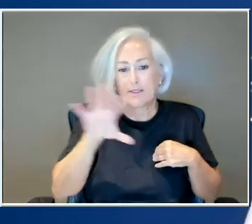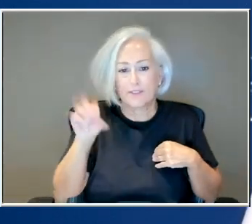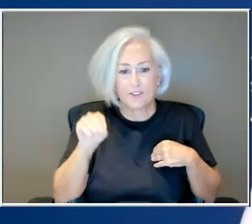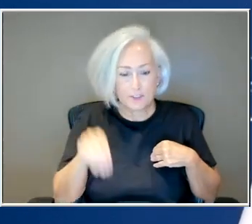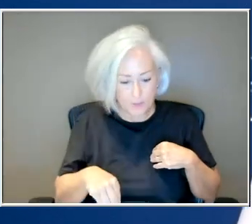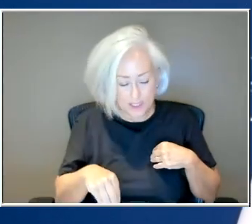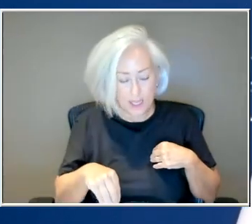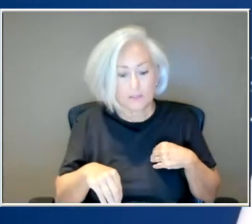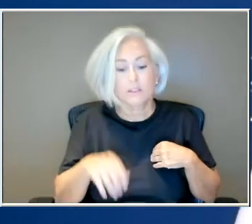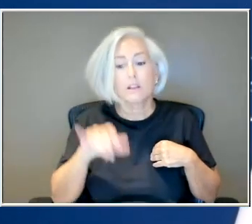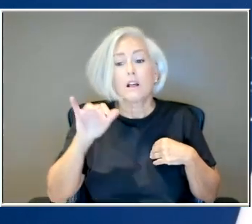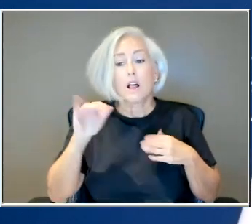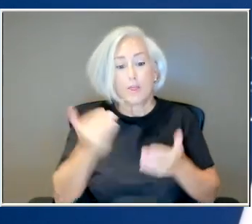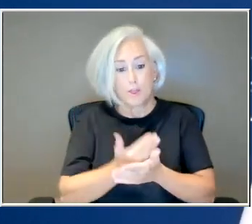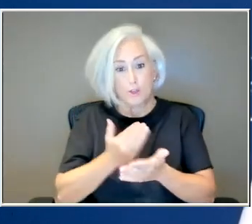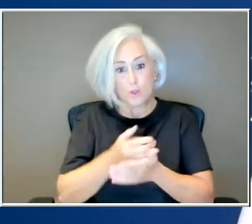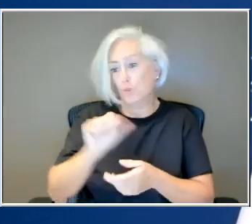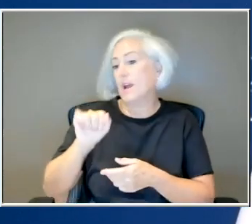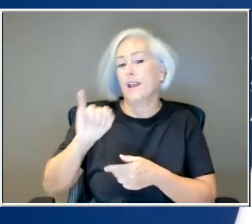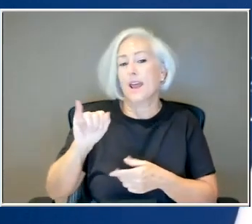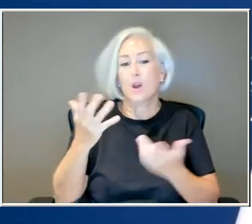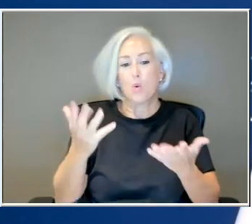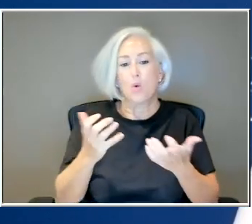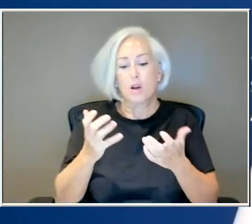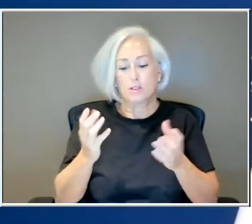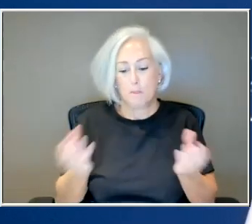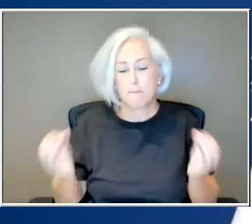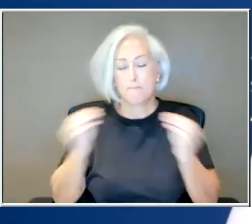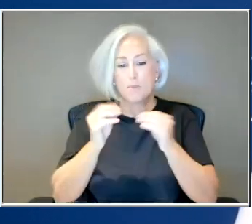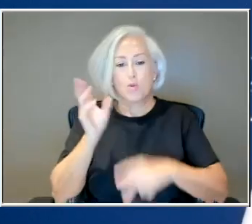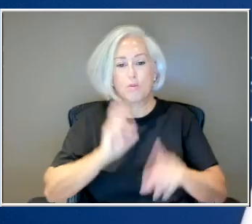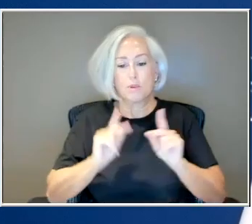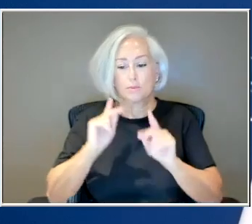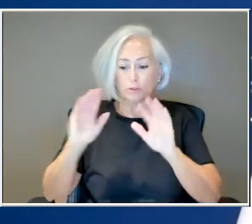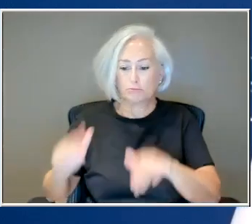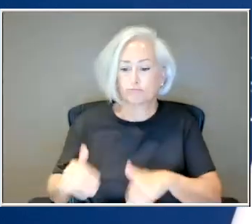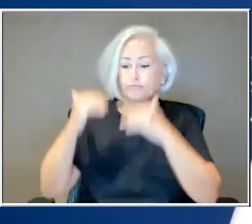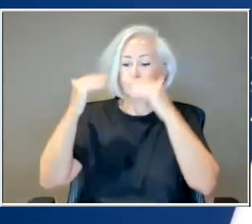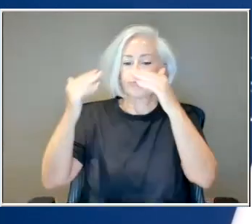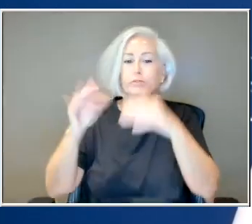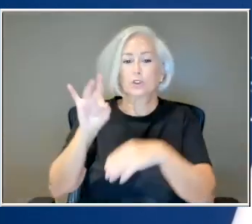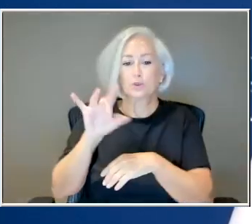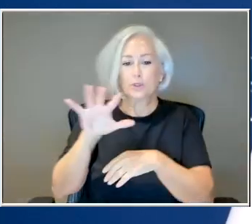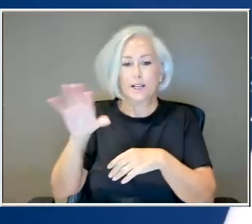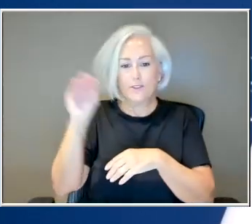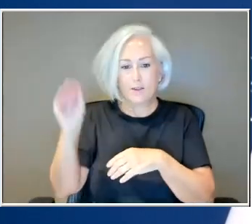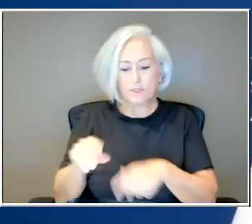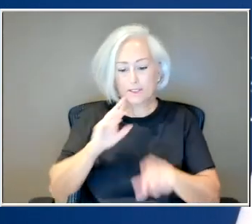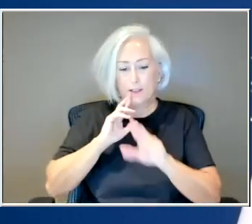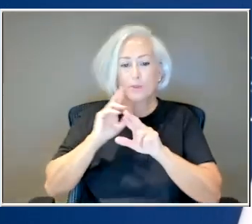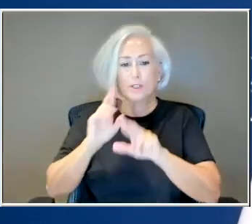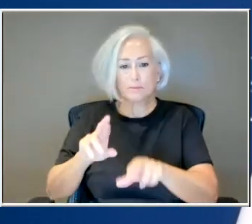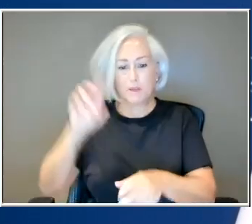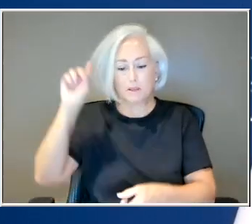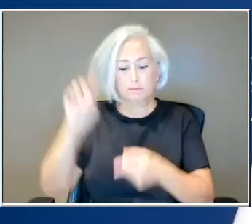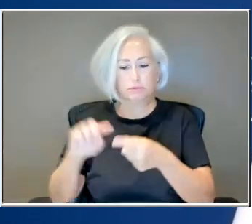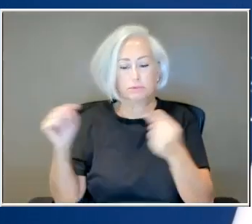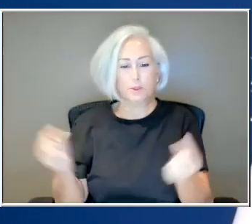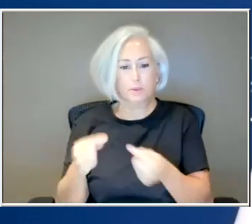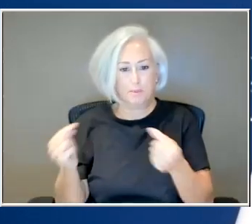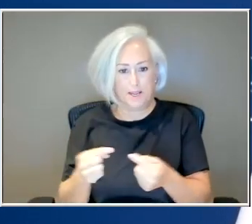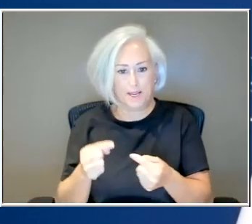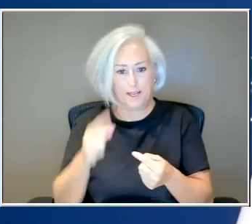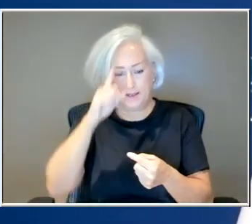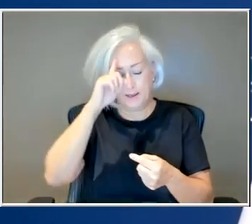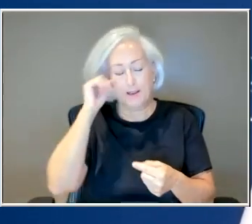of these patients into that high responder group. So I would say that yes, this can be a typical result. Of course, results are never guaranteed. Every person